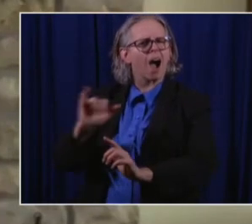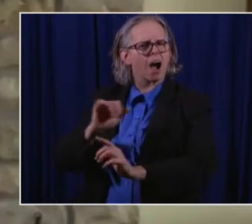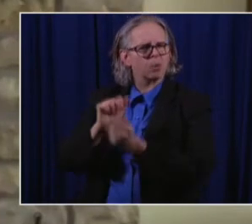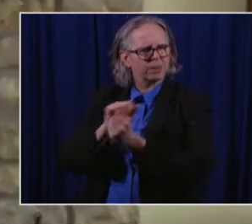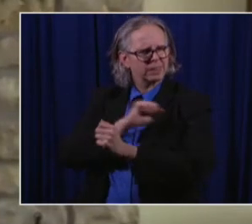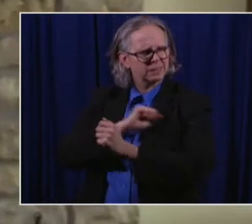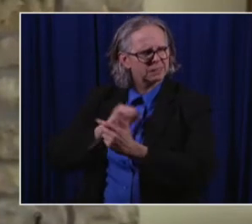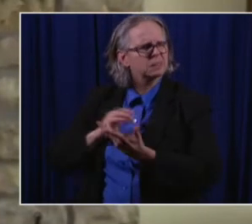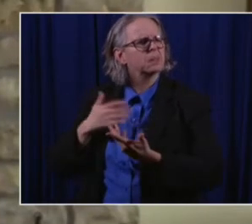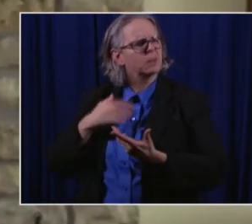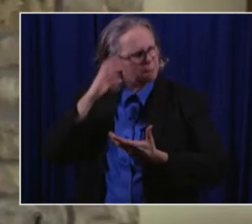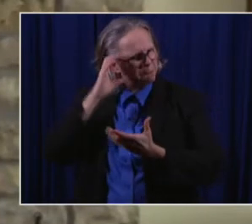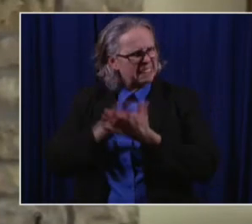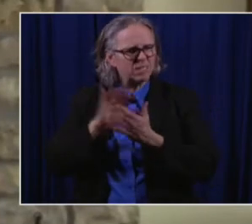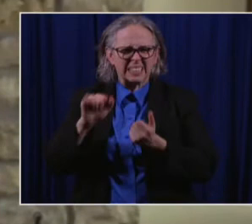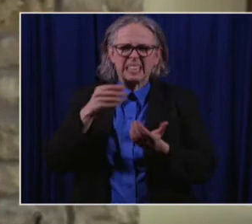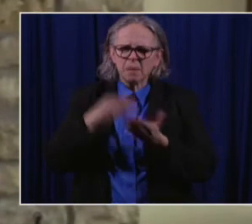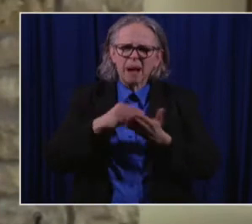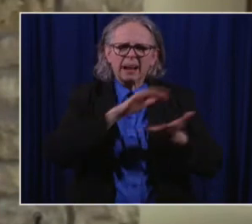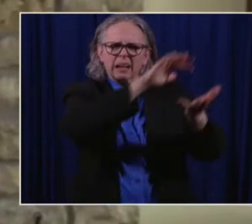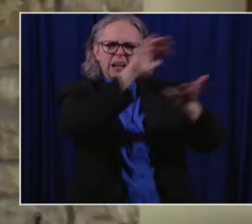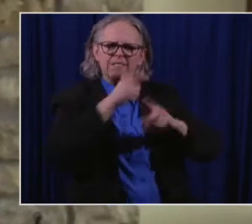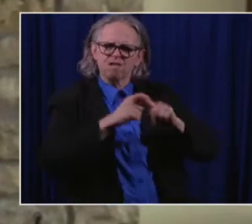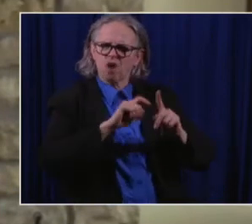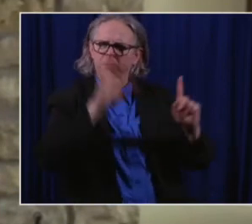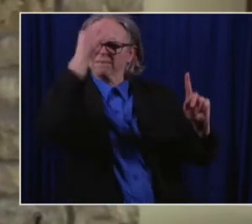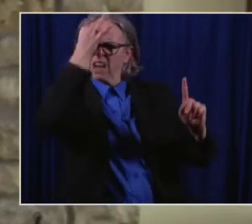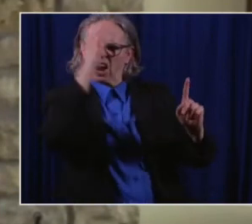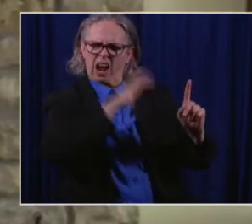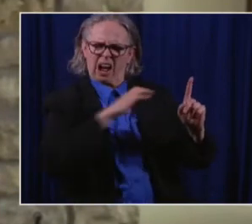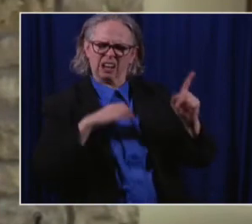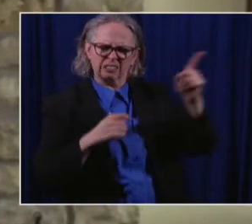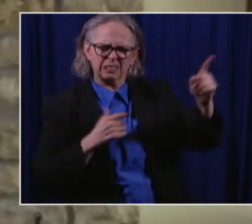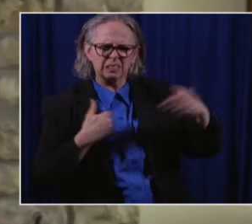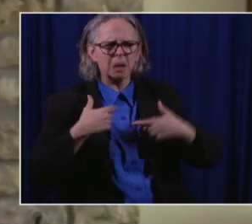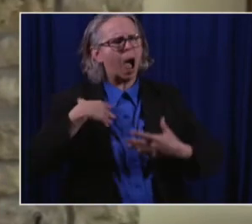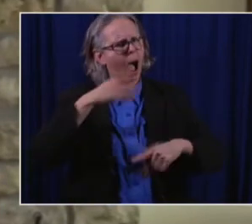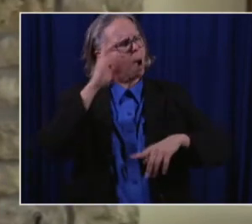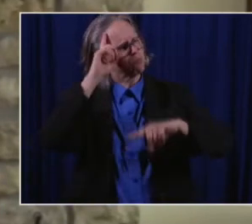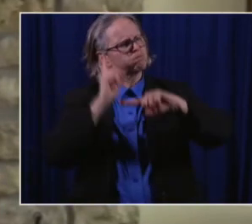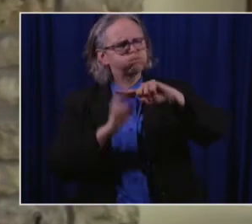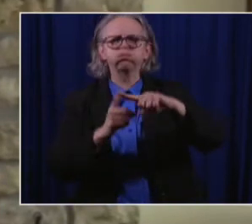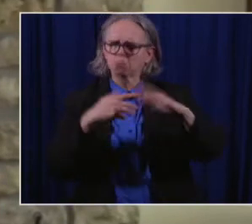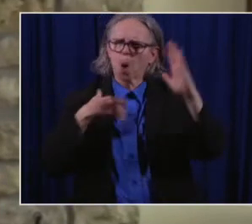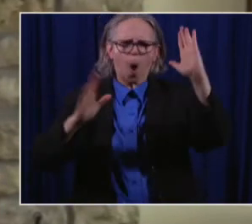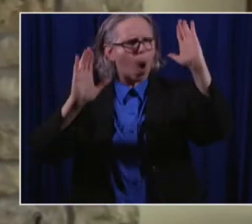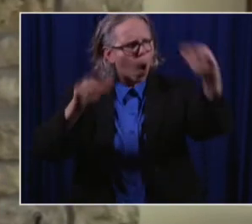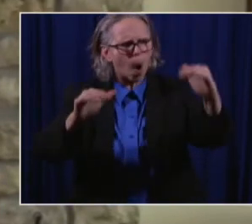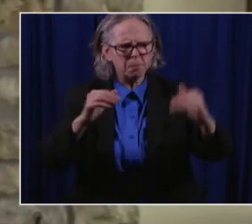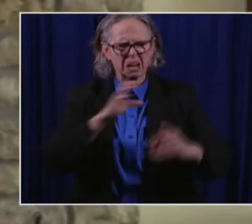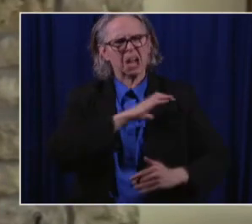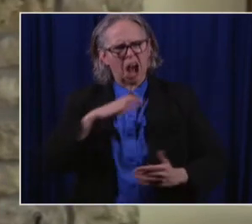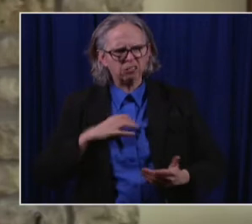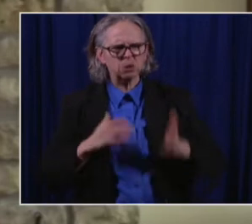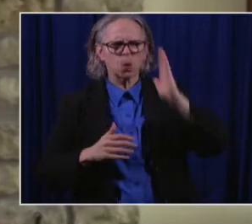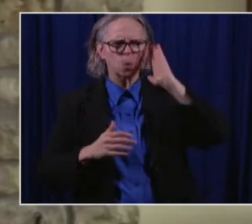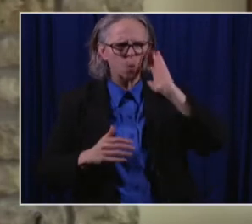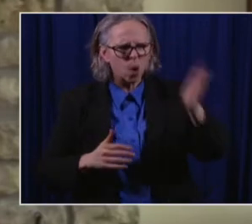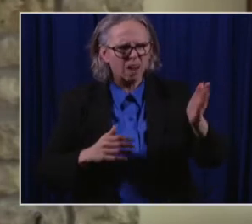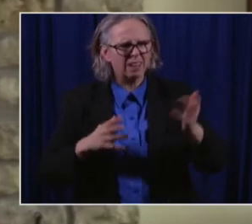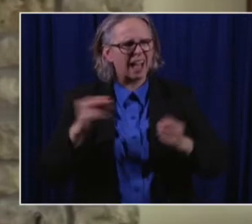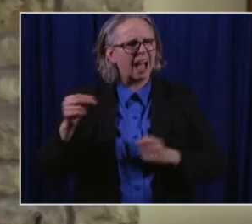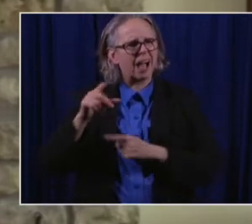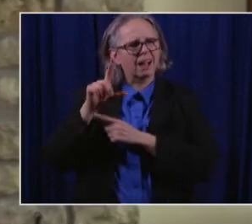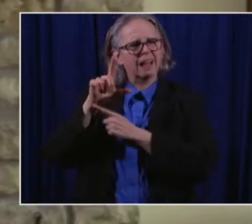bill. So I'm hopeful, still remain hopeful, that this Congress in a lame duck session will pass a bill.